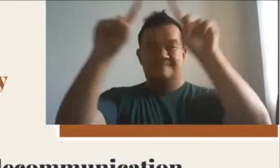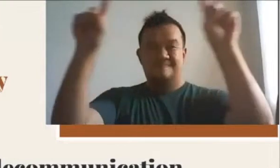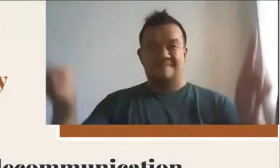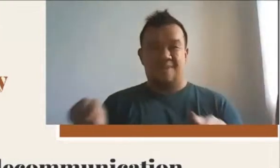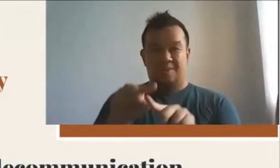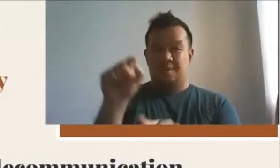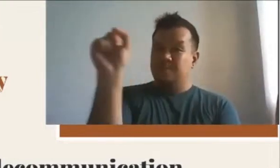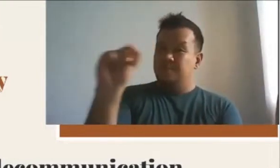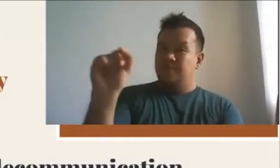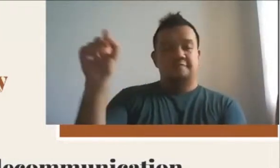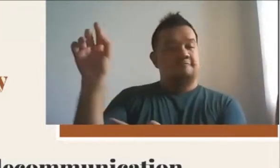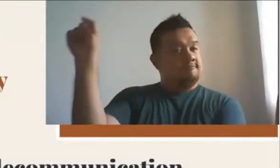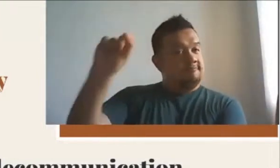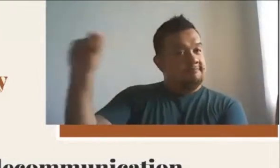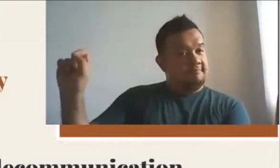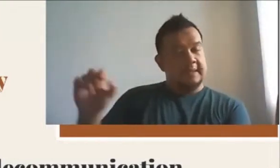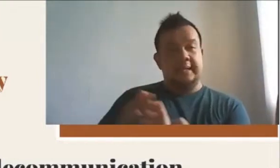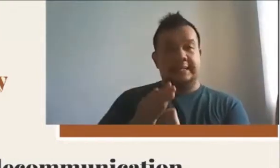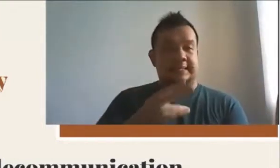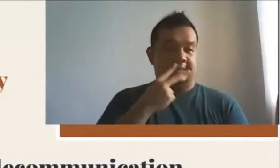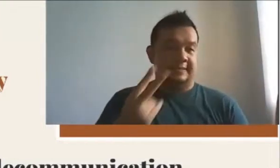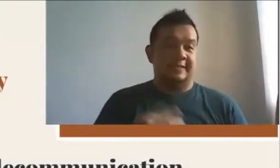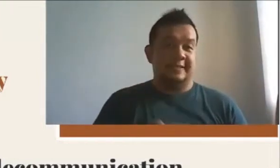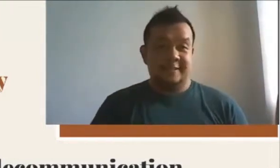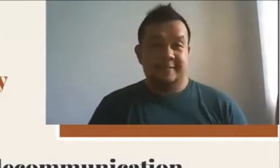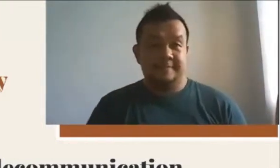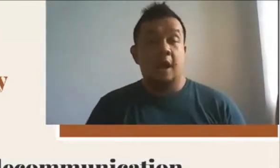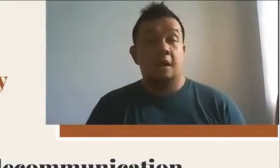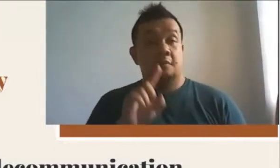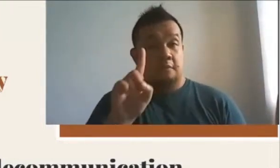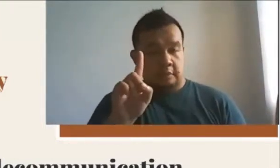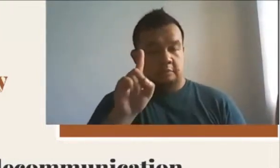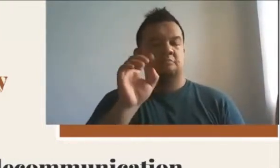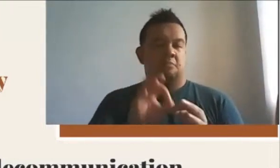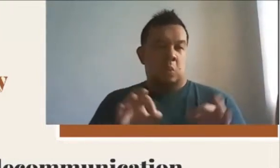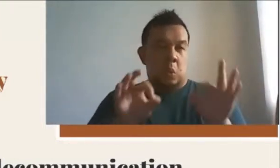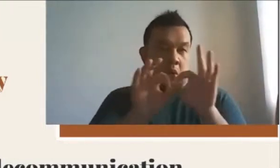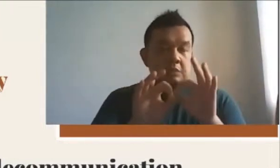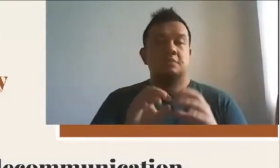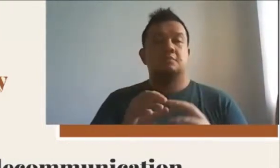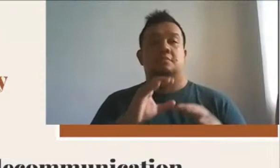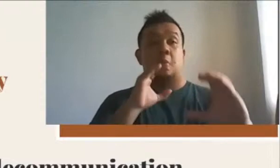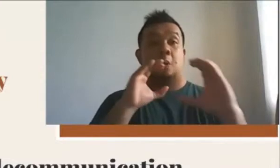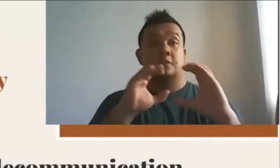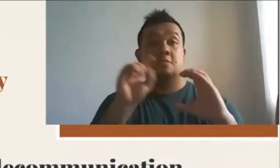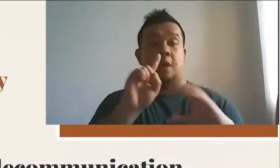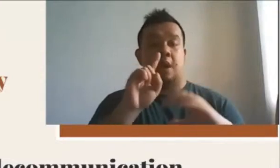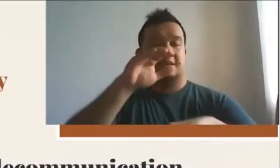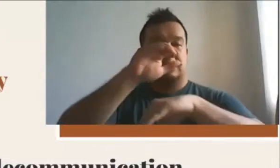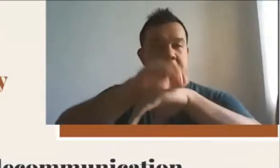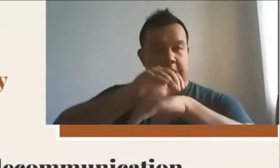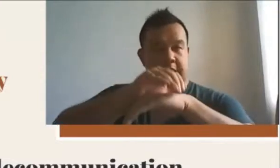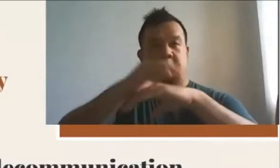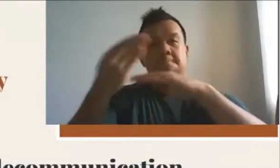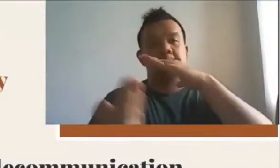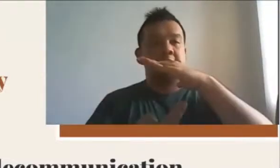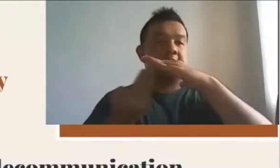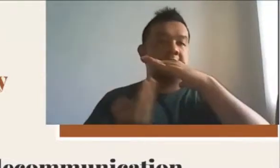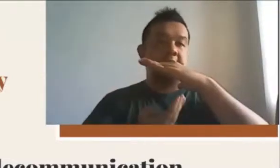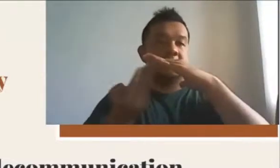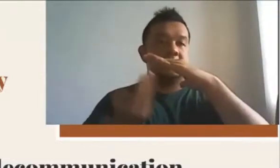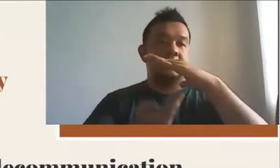the deaf person. What's important is that you communicate using basic English kasi dito sa Philippines maraming graduate